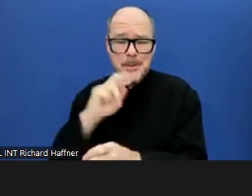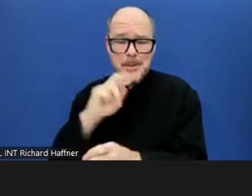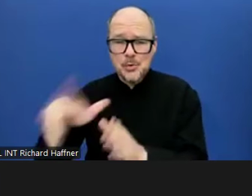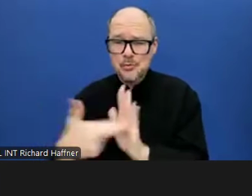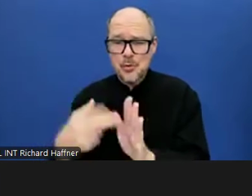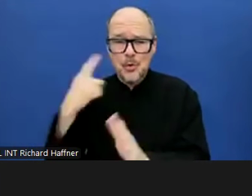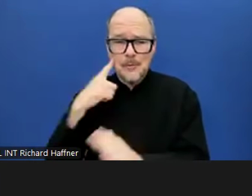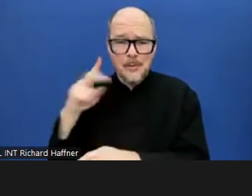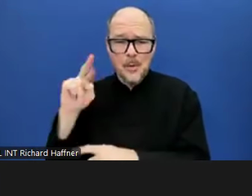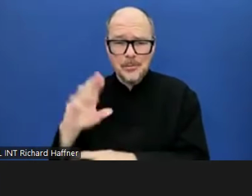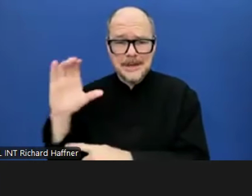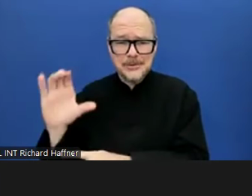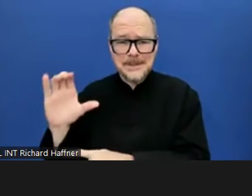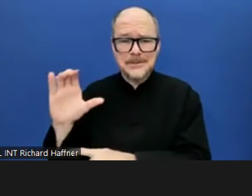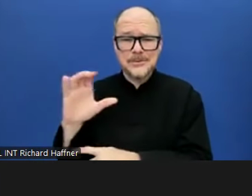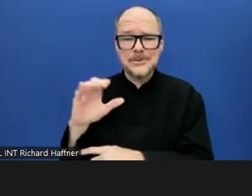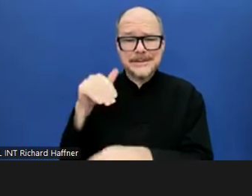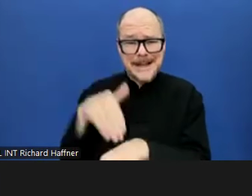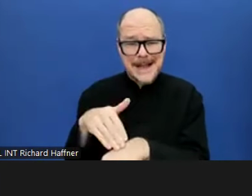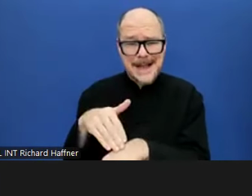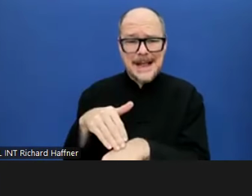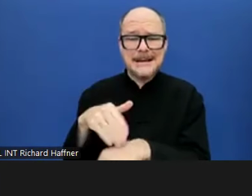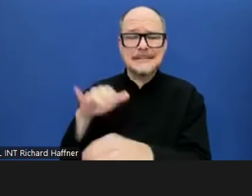centers at fair hearings. So,